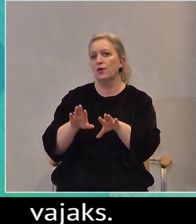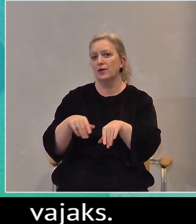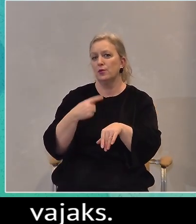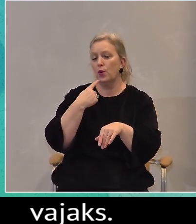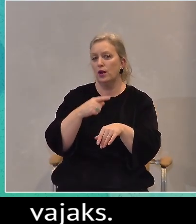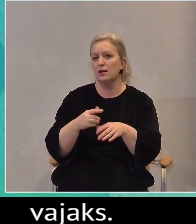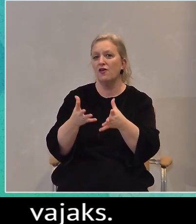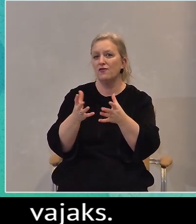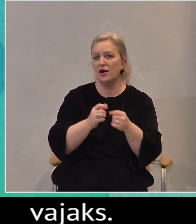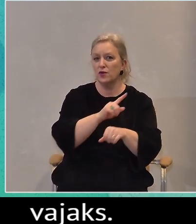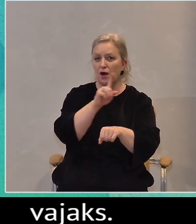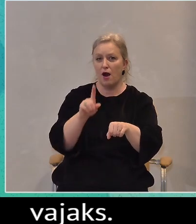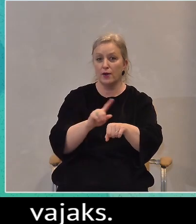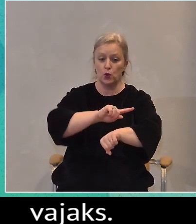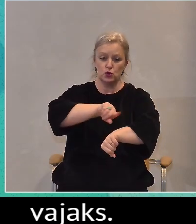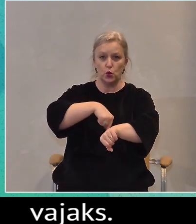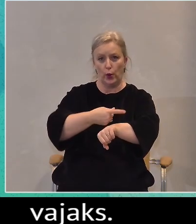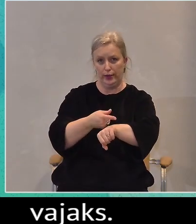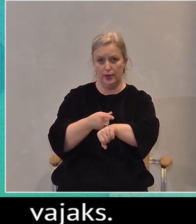permits.